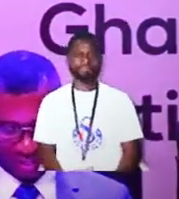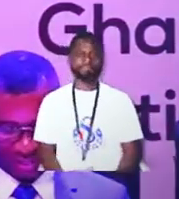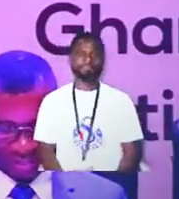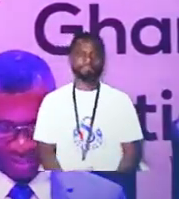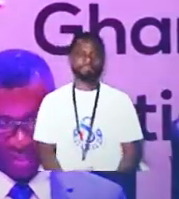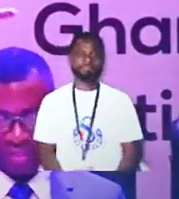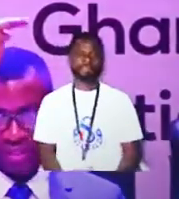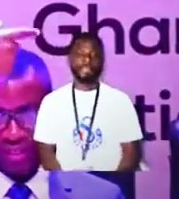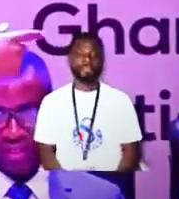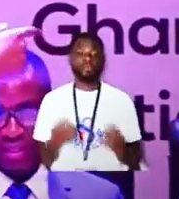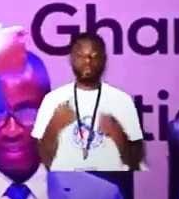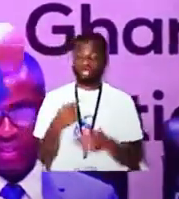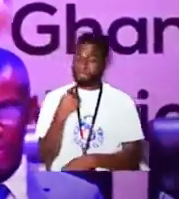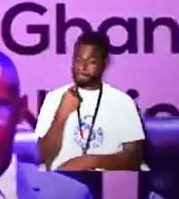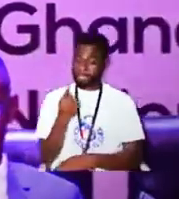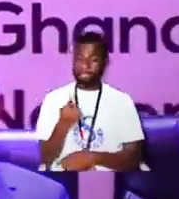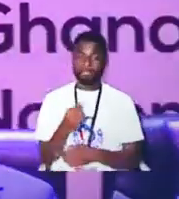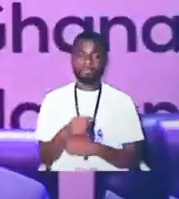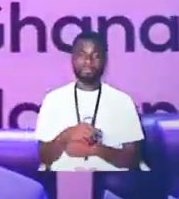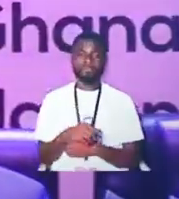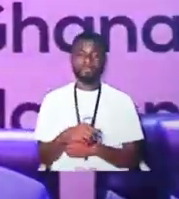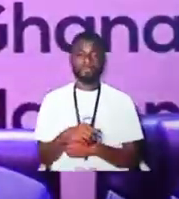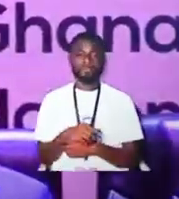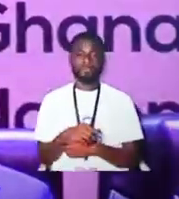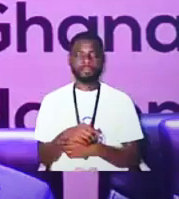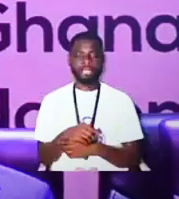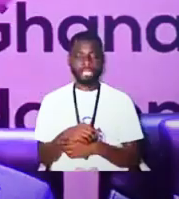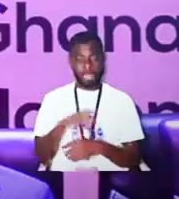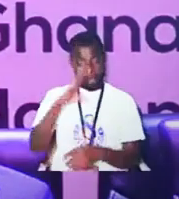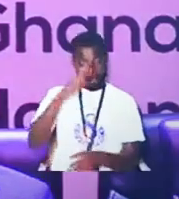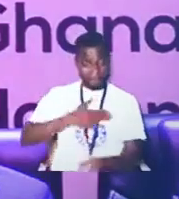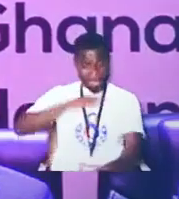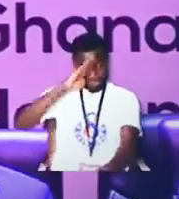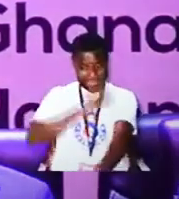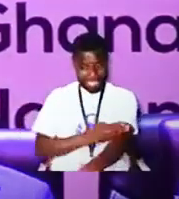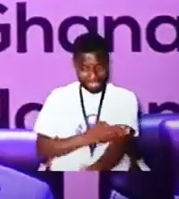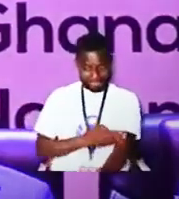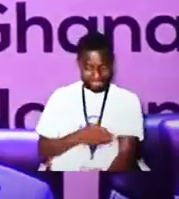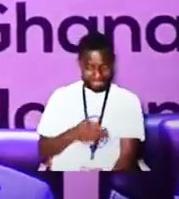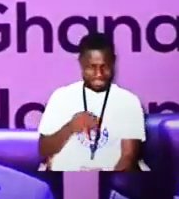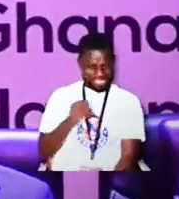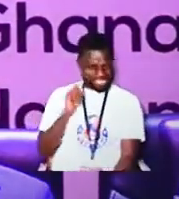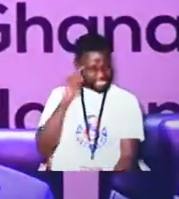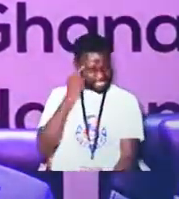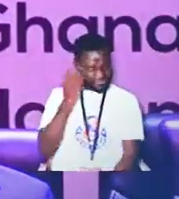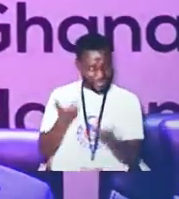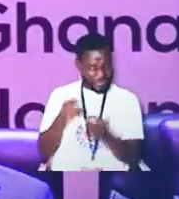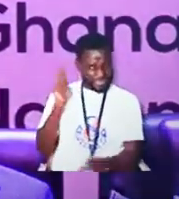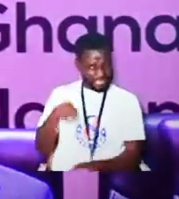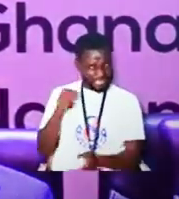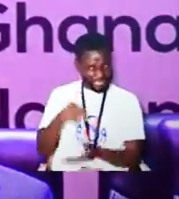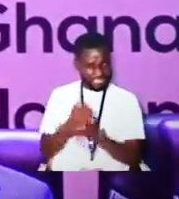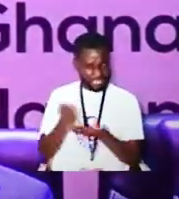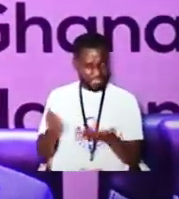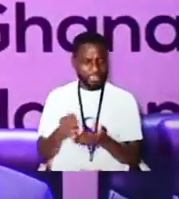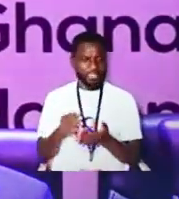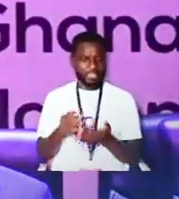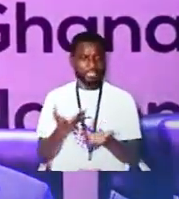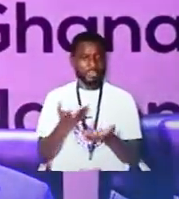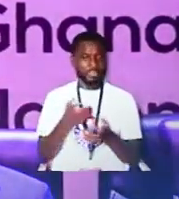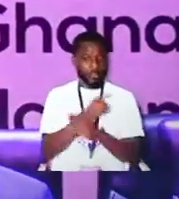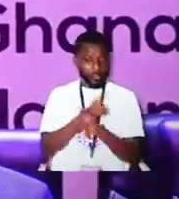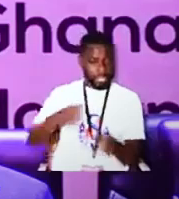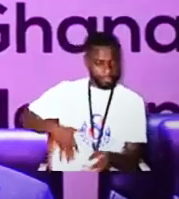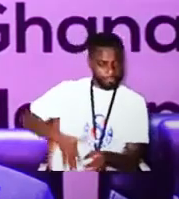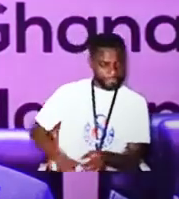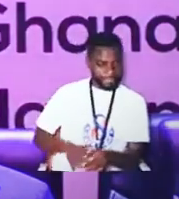And when he said that, my boy quickly realized that maybe he needed something. He was going to put his hand in his pocket to bring out some